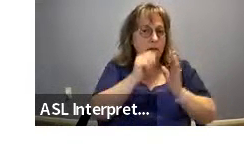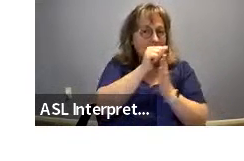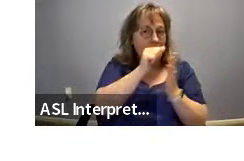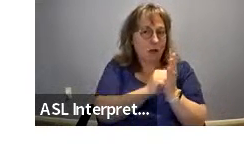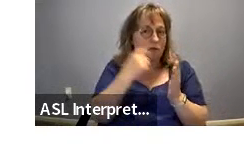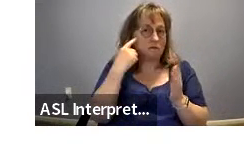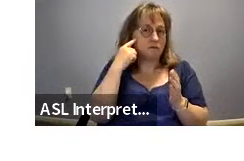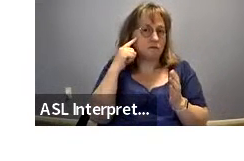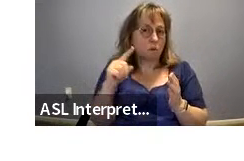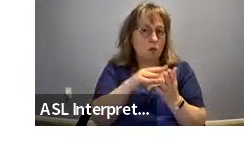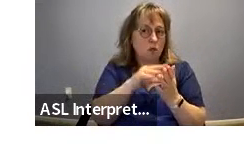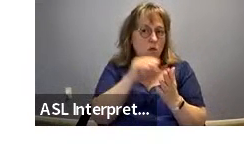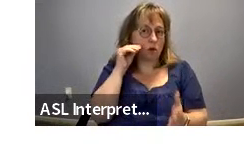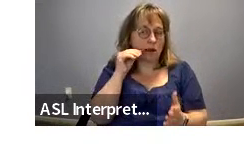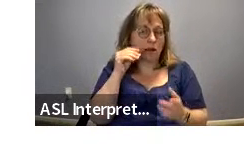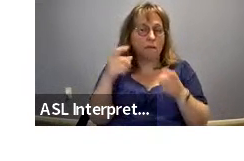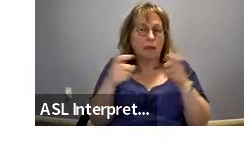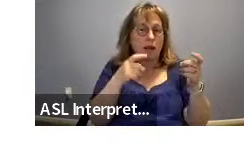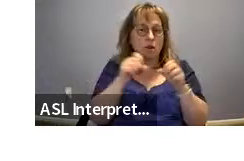systems, Canvas and Seesaw.